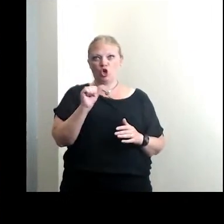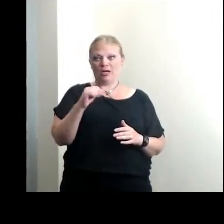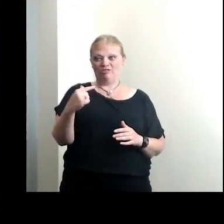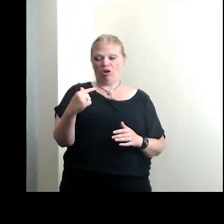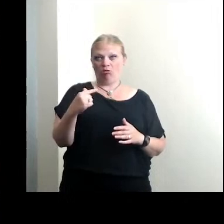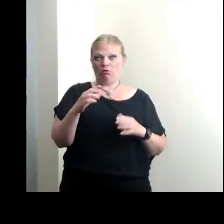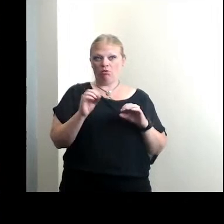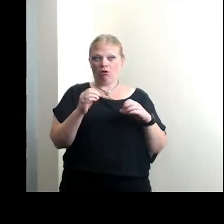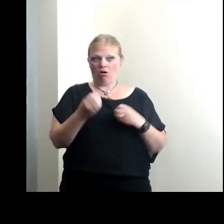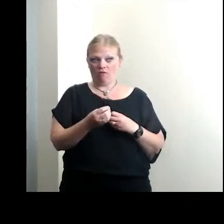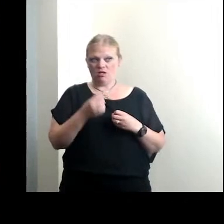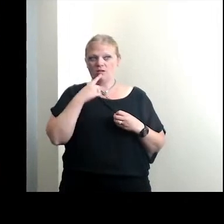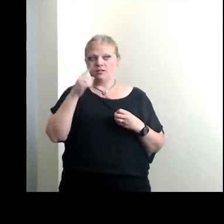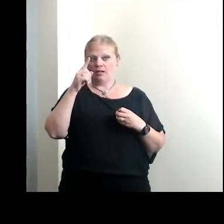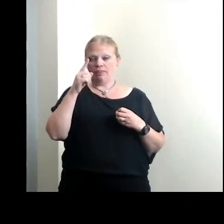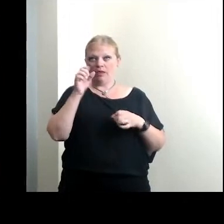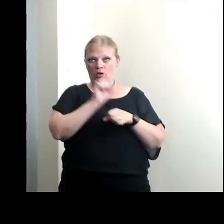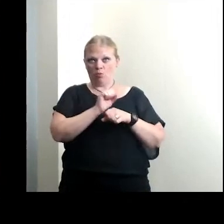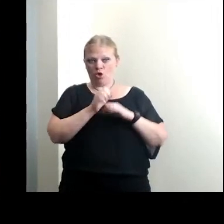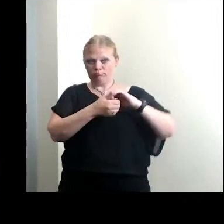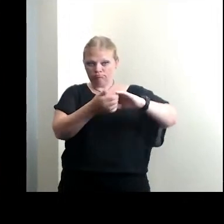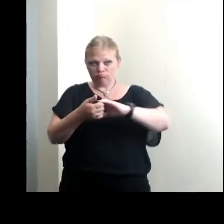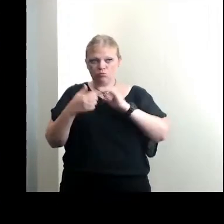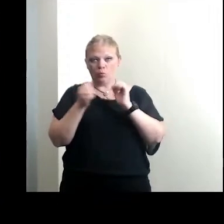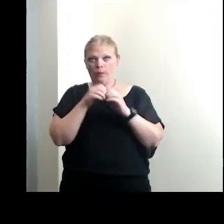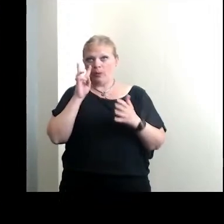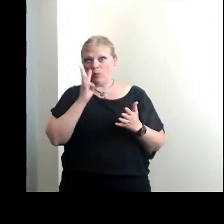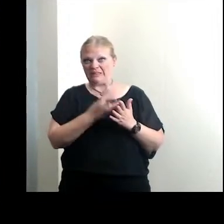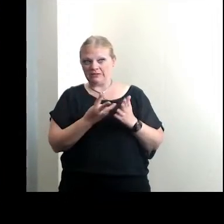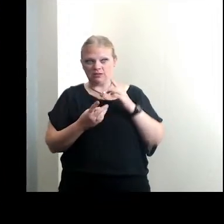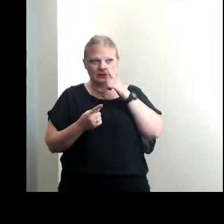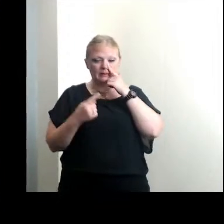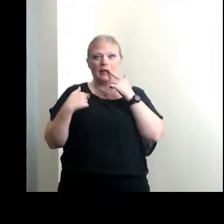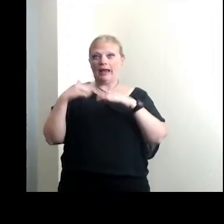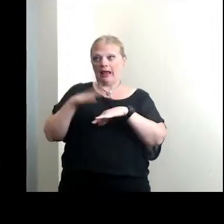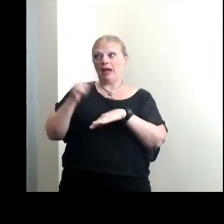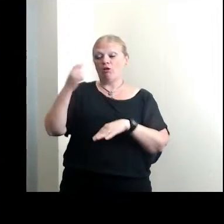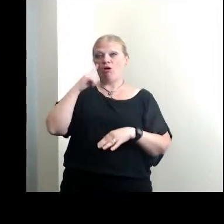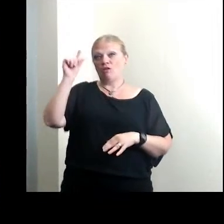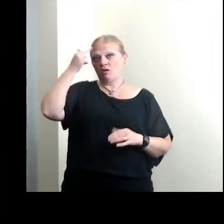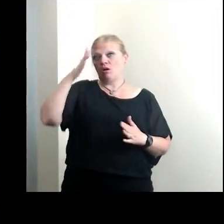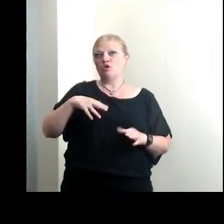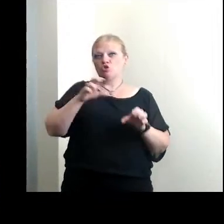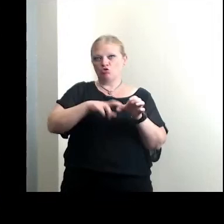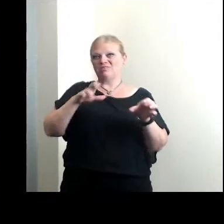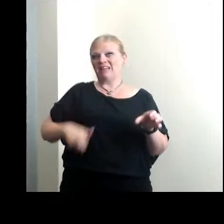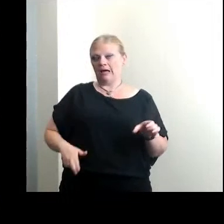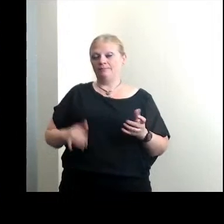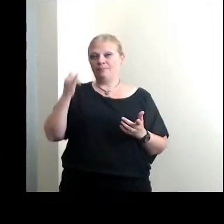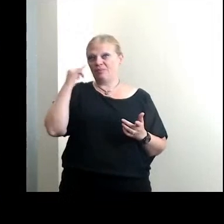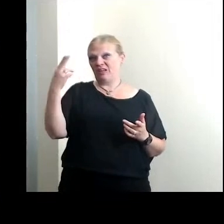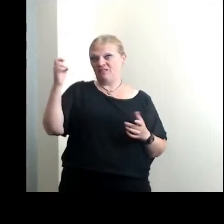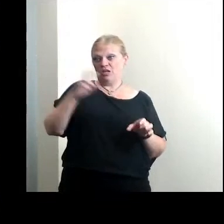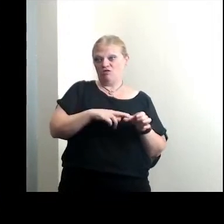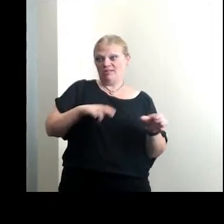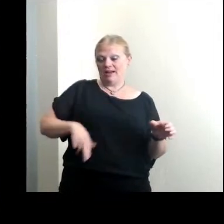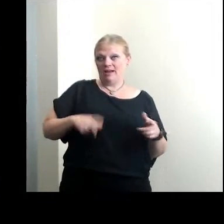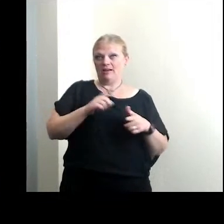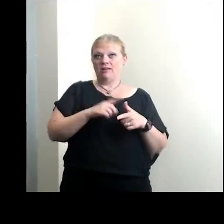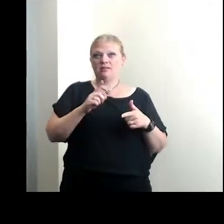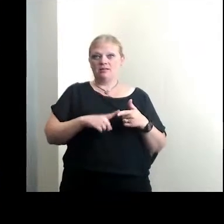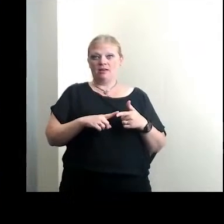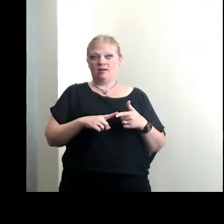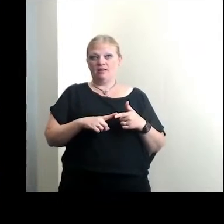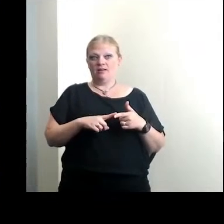was corroborated with witnesses. And I, like others, called for the governor to resign. If the governor resigned, our governor is then